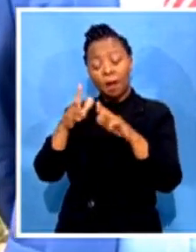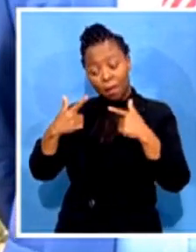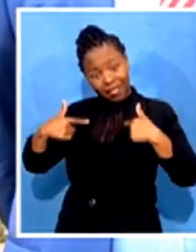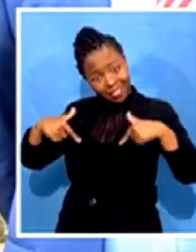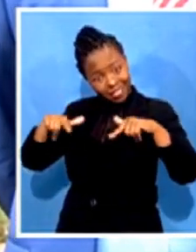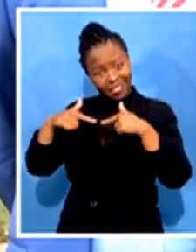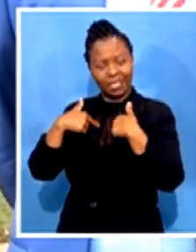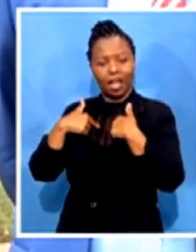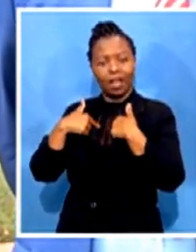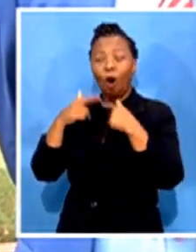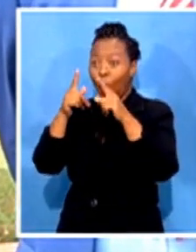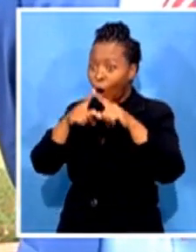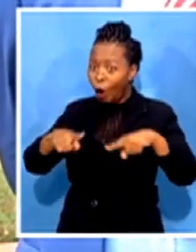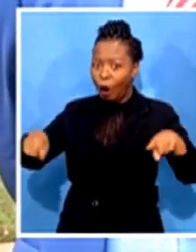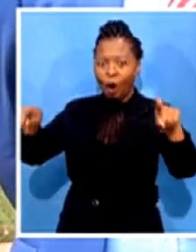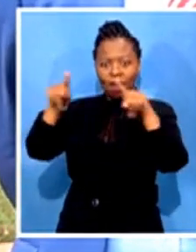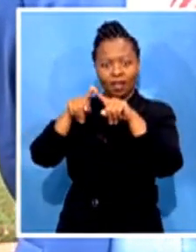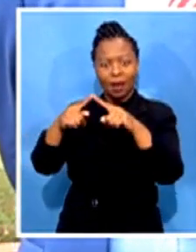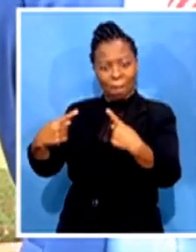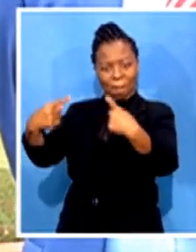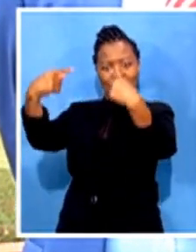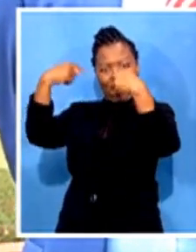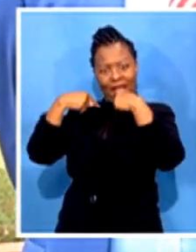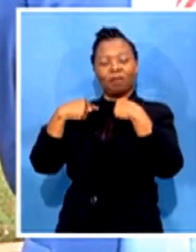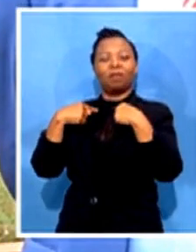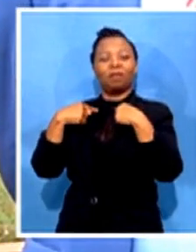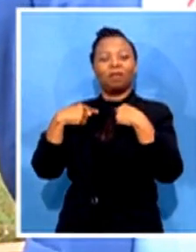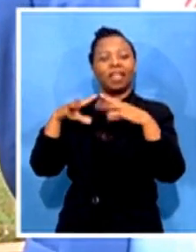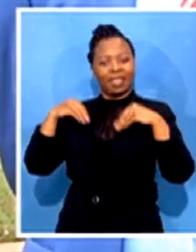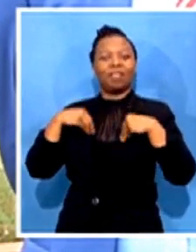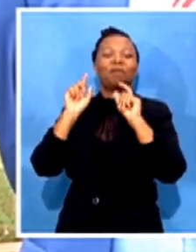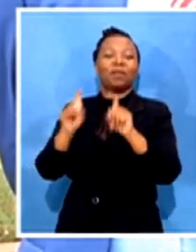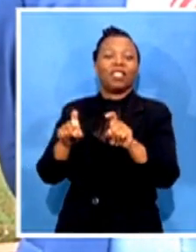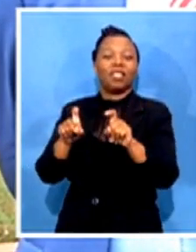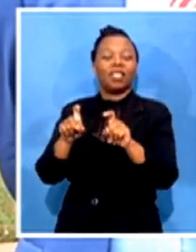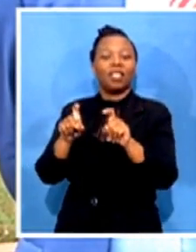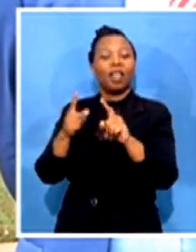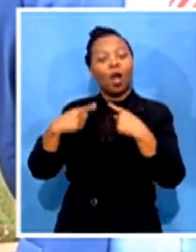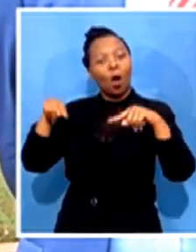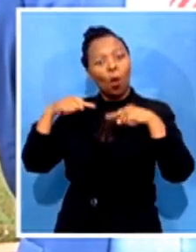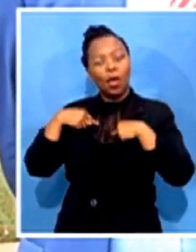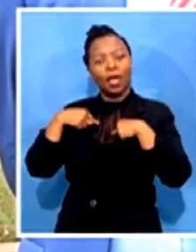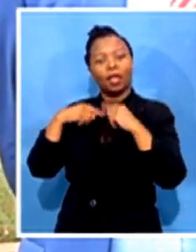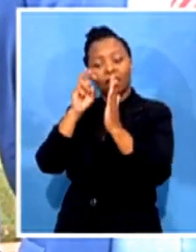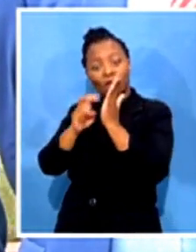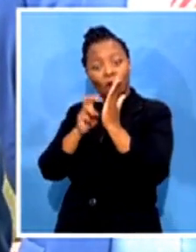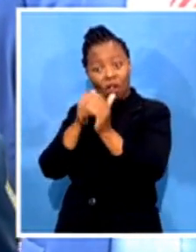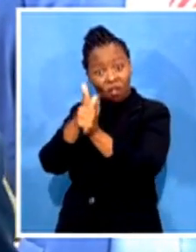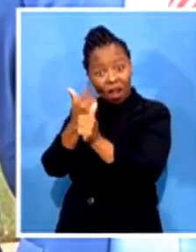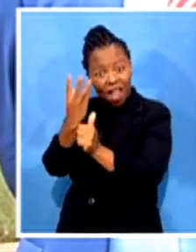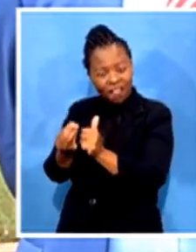blame. We don't follow precautionary measures that are in place. If there are